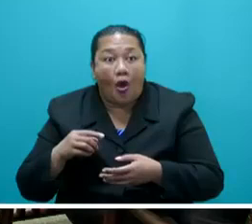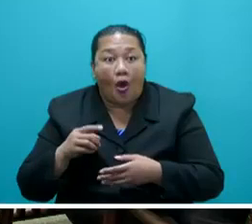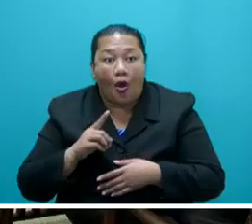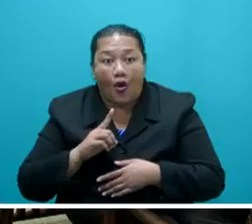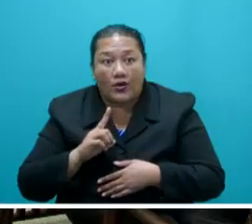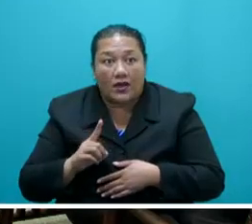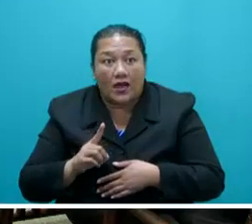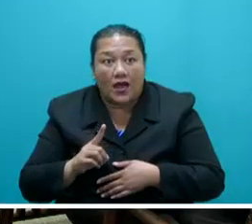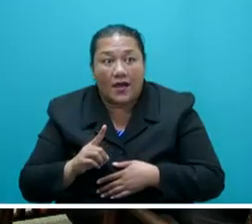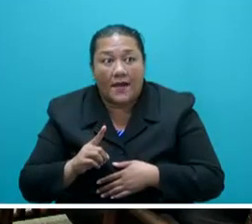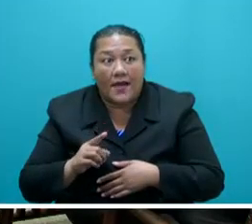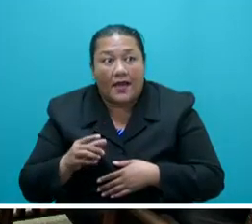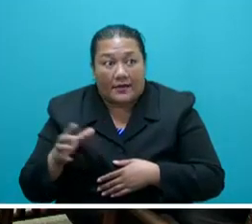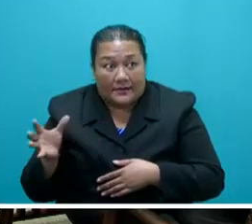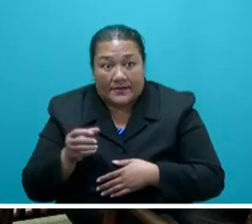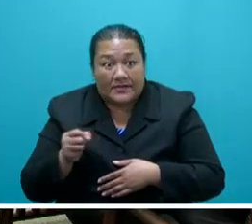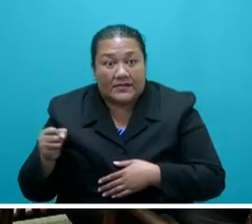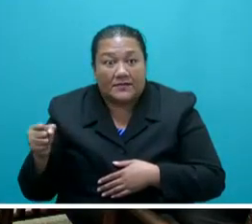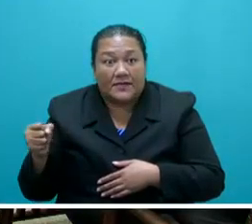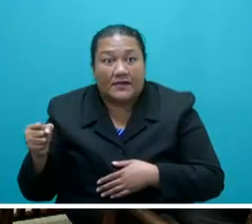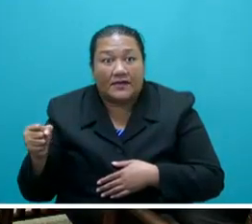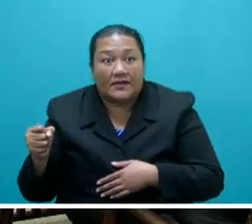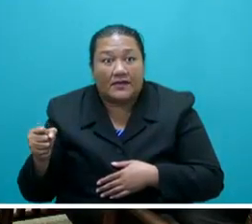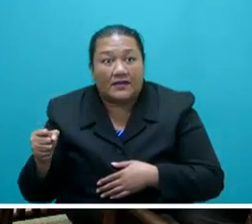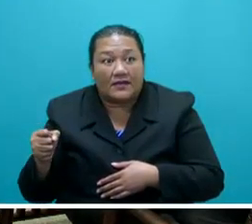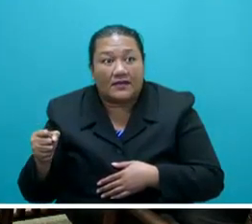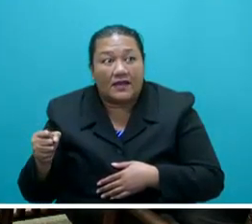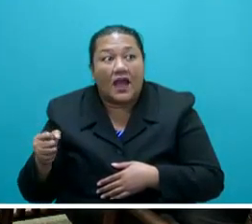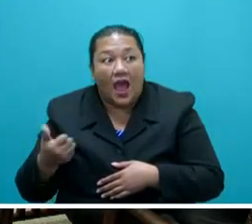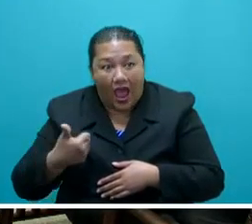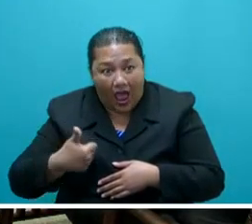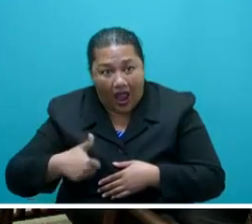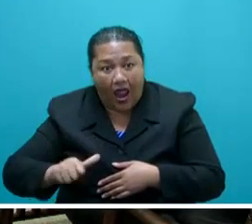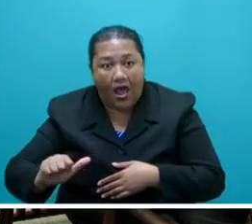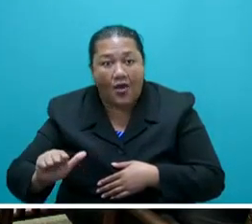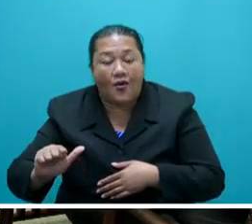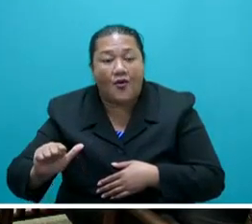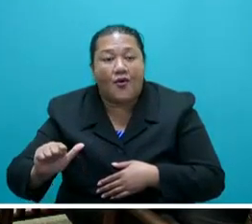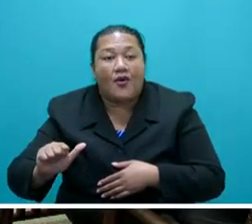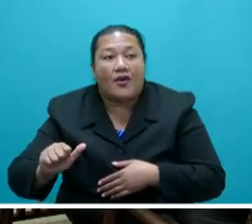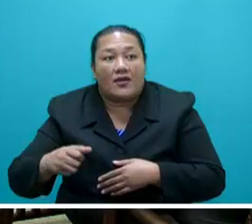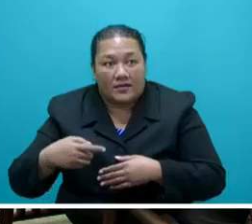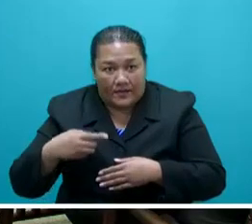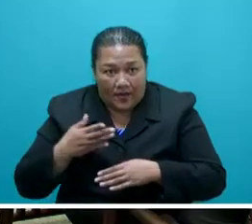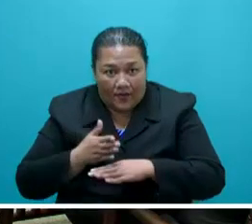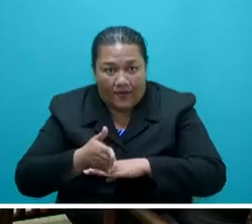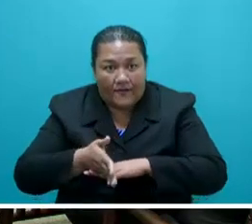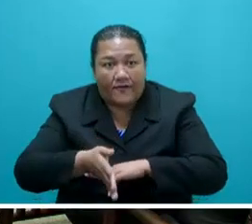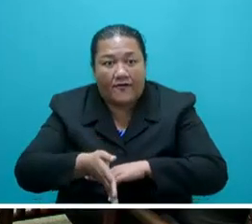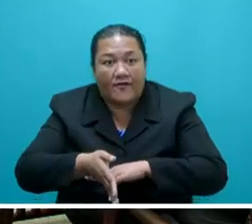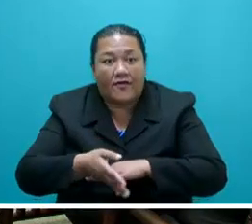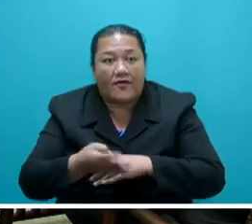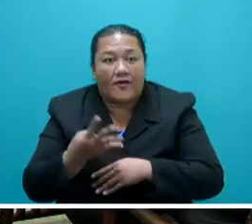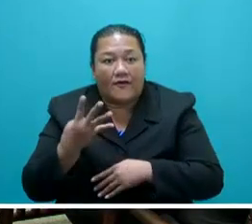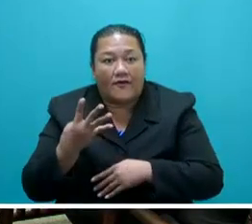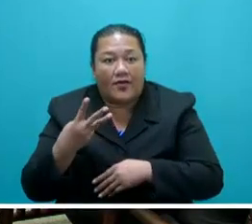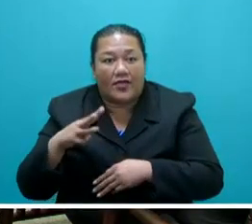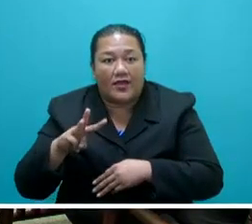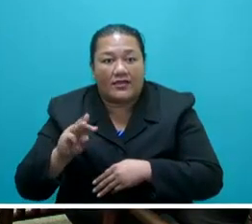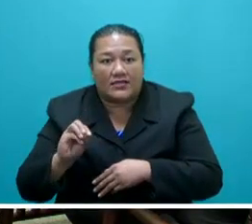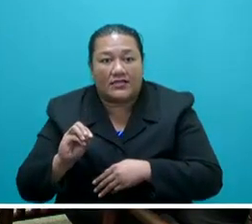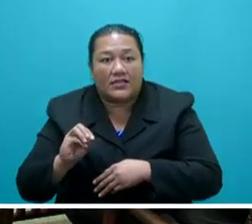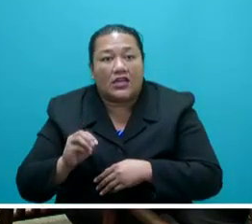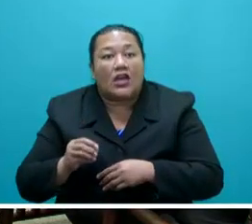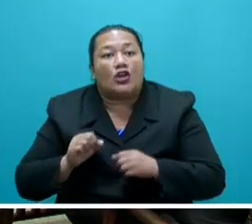be suspended so as to allow the House to sit beyond 4:30 p.m. to complete